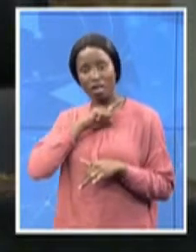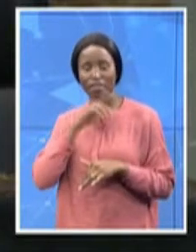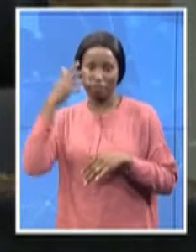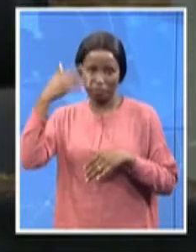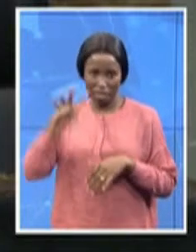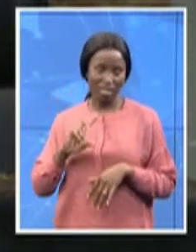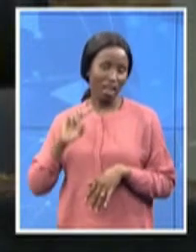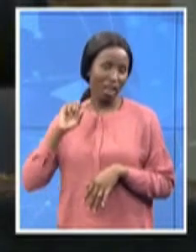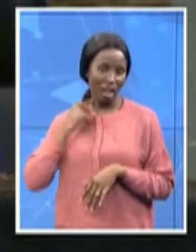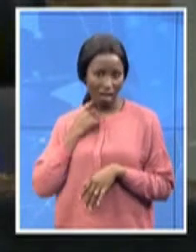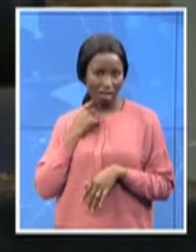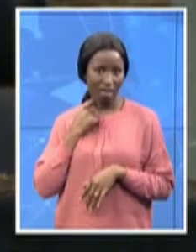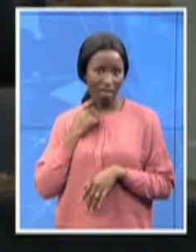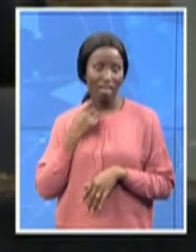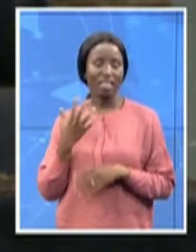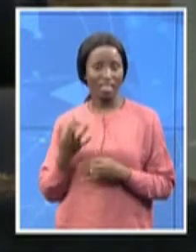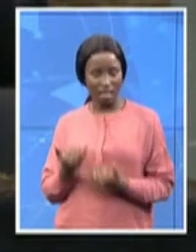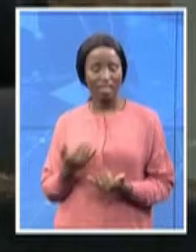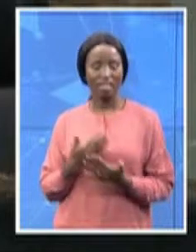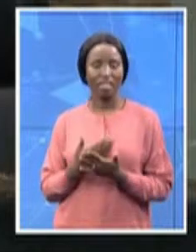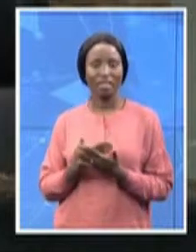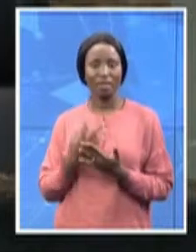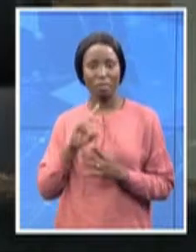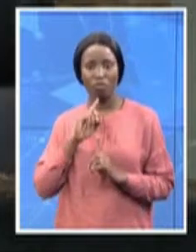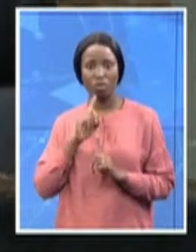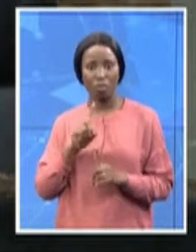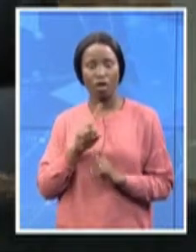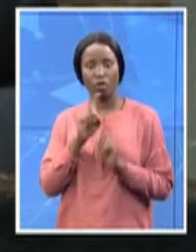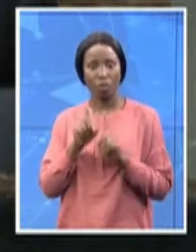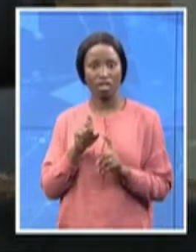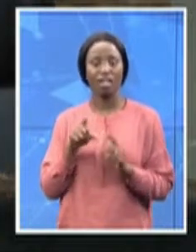6 November 2018, close quote.